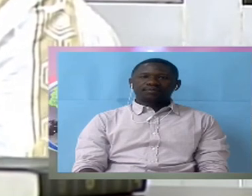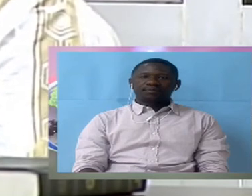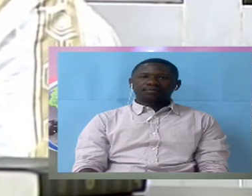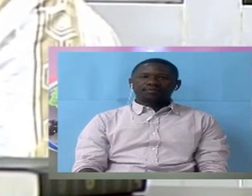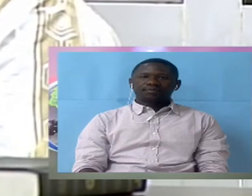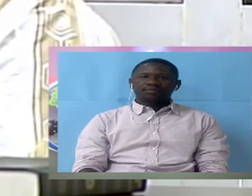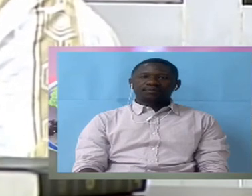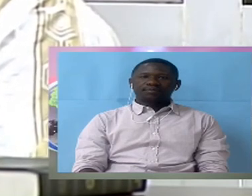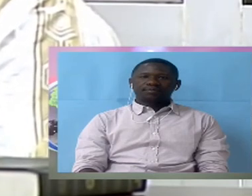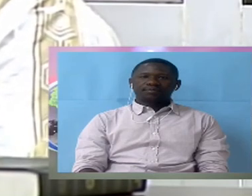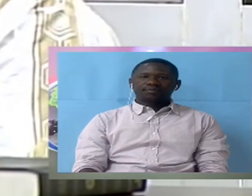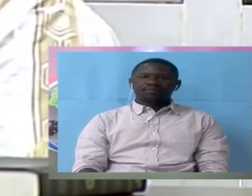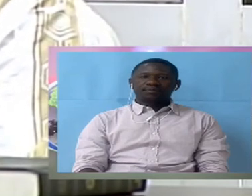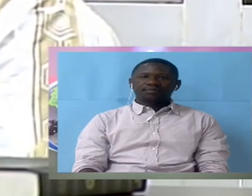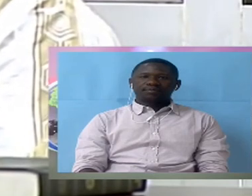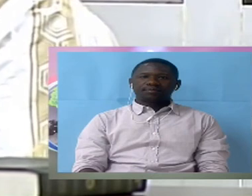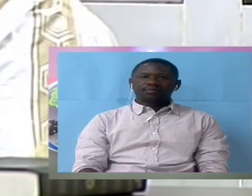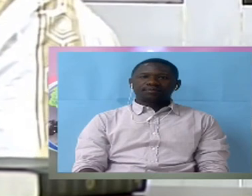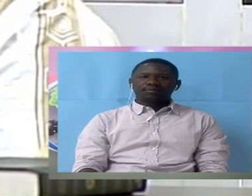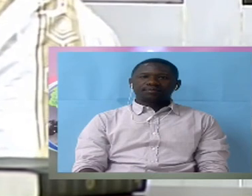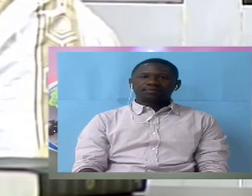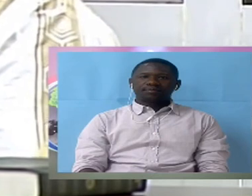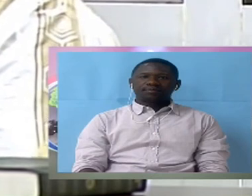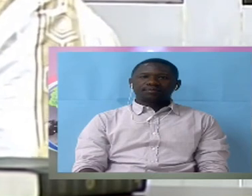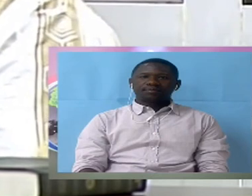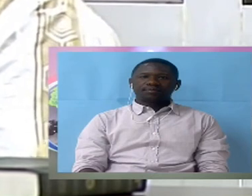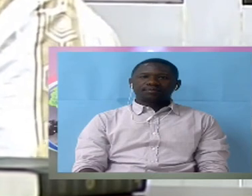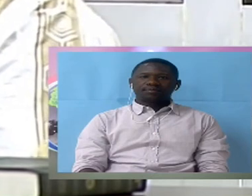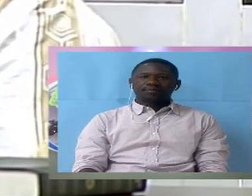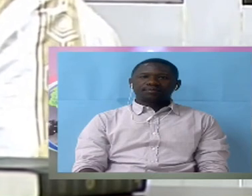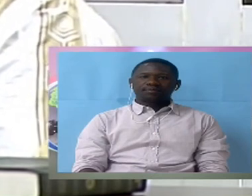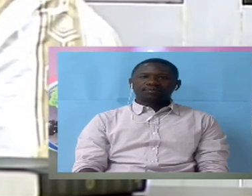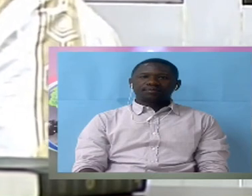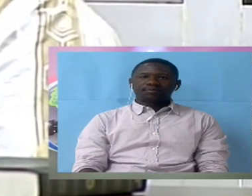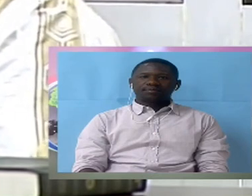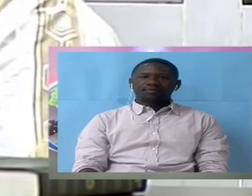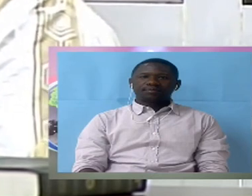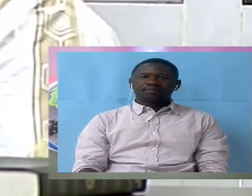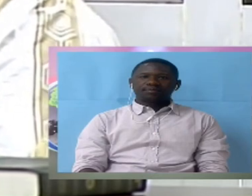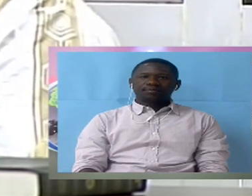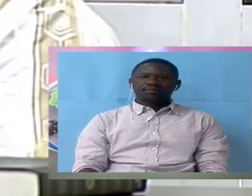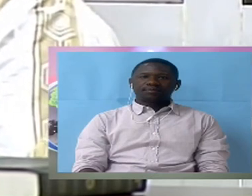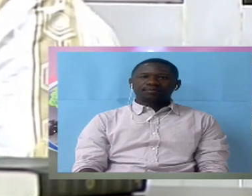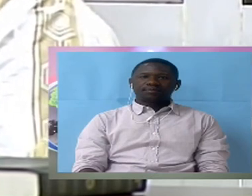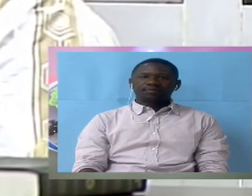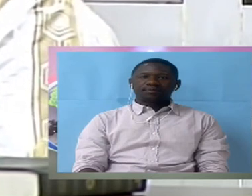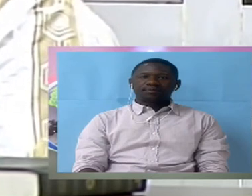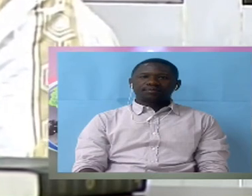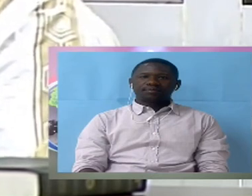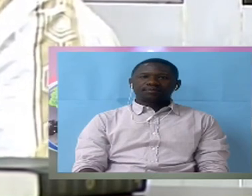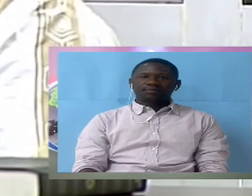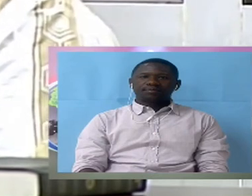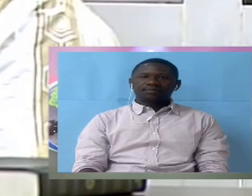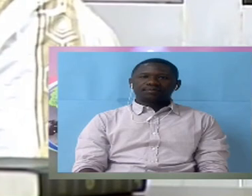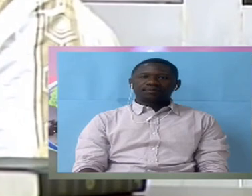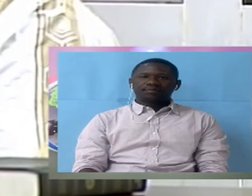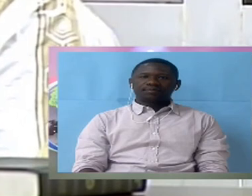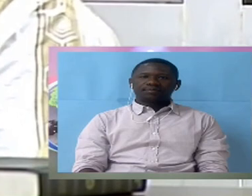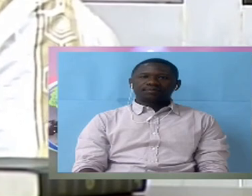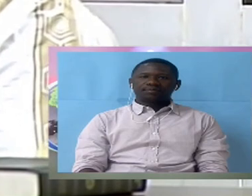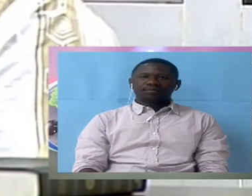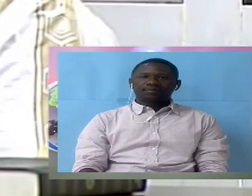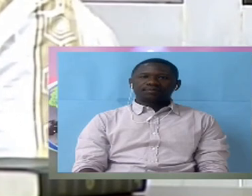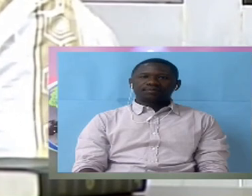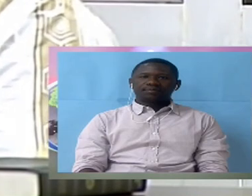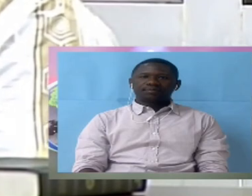common entrance. And then went to Gambia High School. Ci la dal di dem Gambia High School. 5 years after I did my O levels. Ganaw